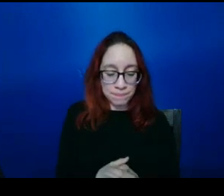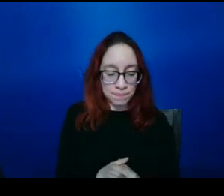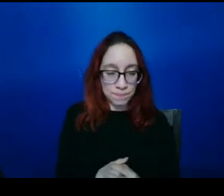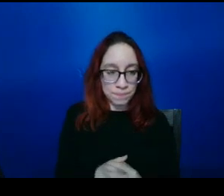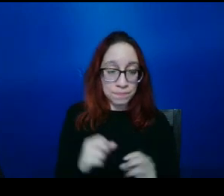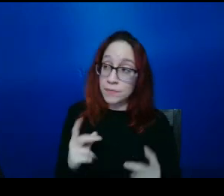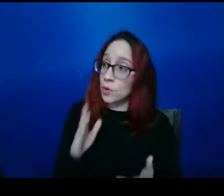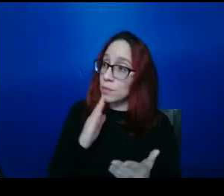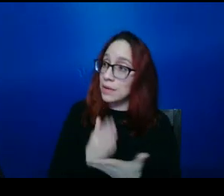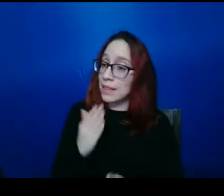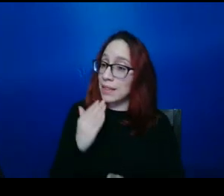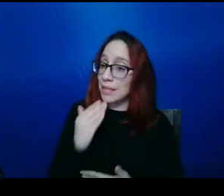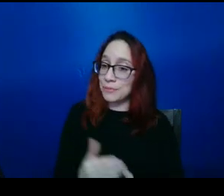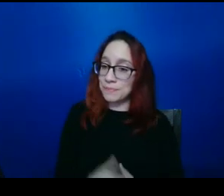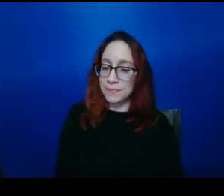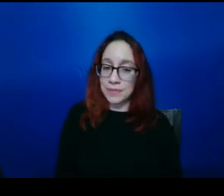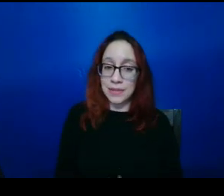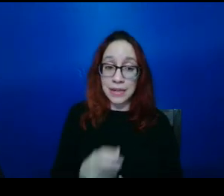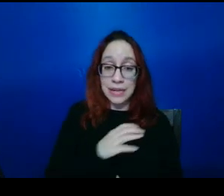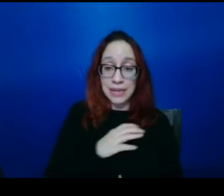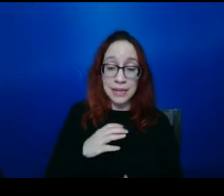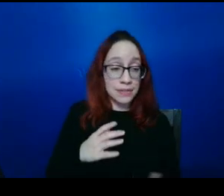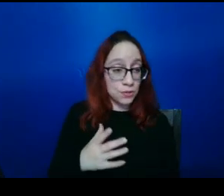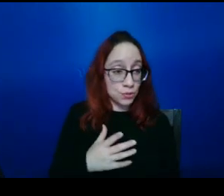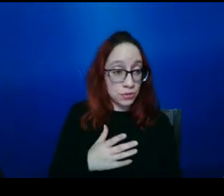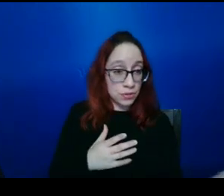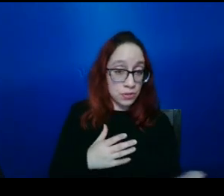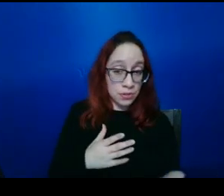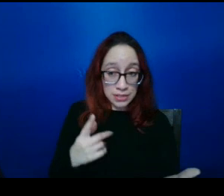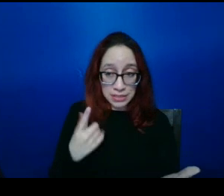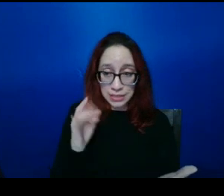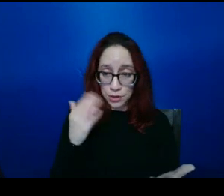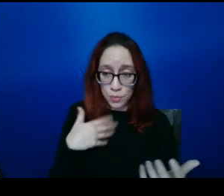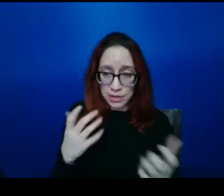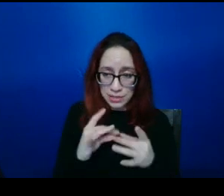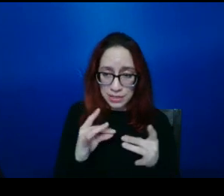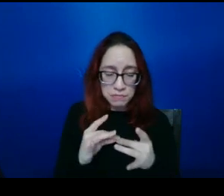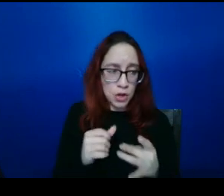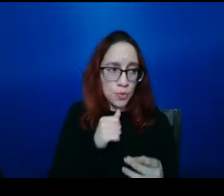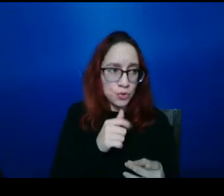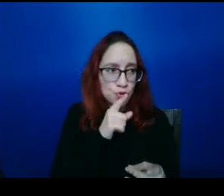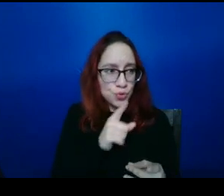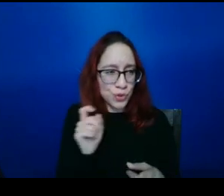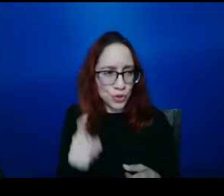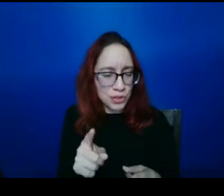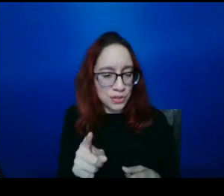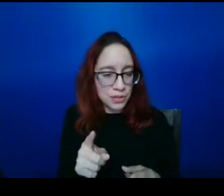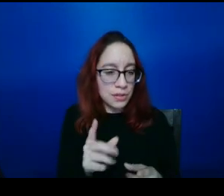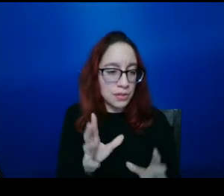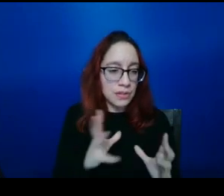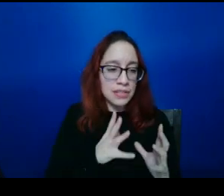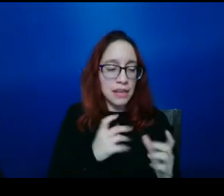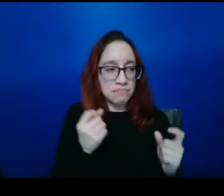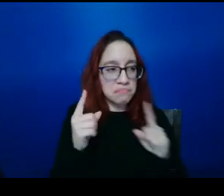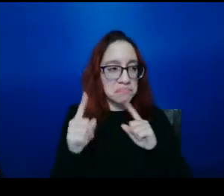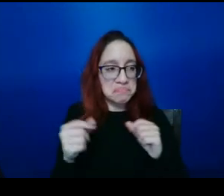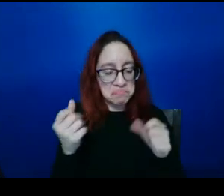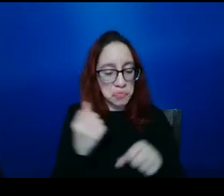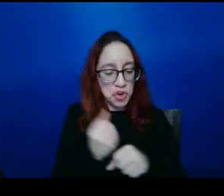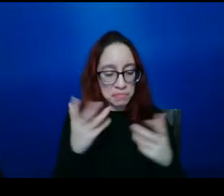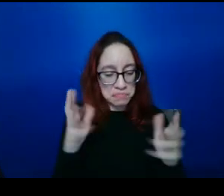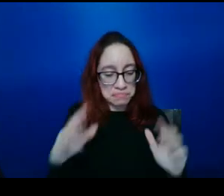All right, thank you. Council, did you want to weigh in on that? I looked like you were about to. No, I wasn't sure where the question was directed, but you got your answer. All